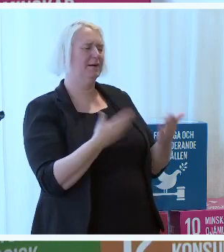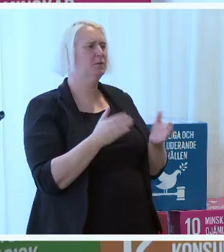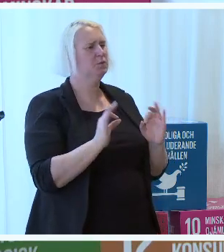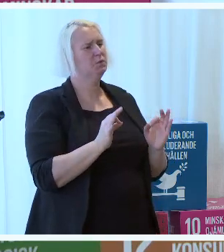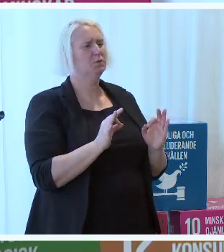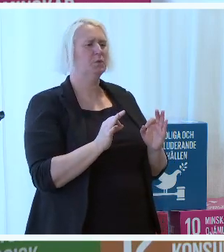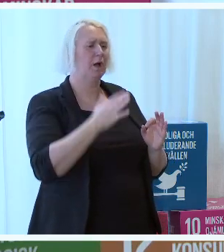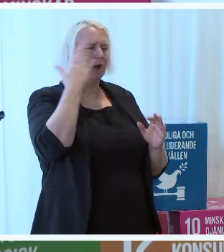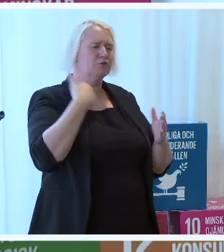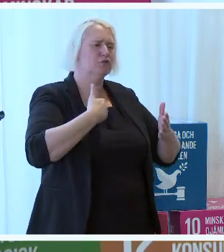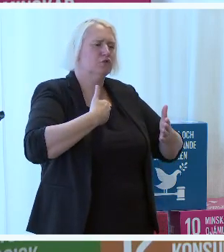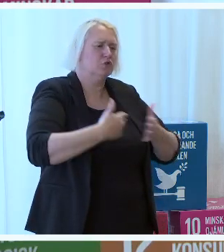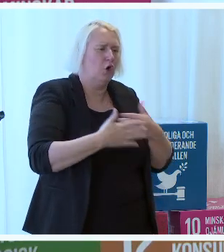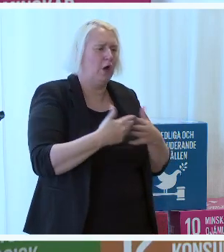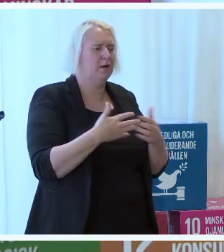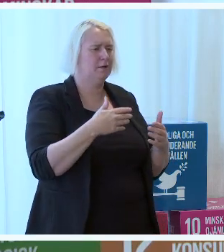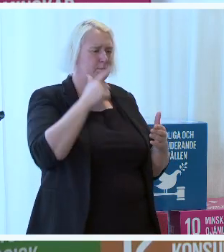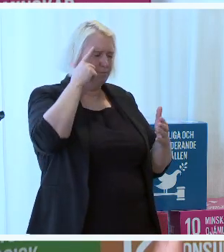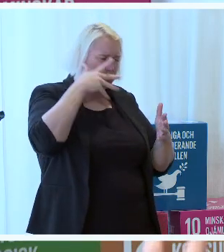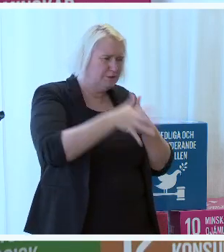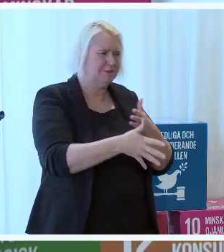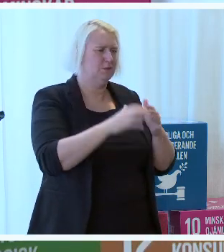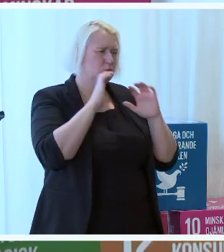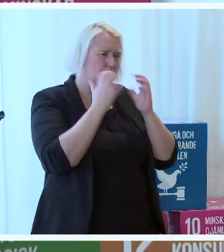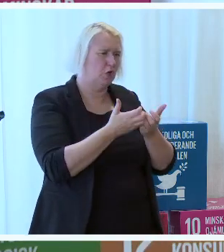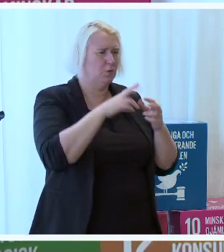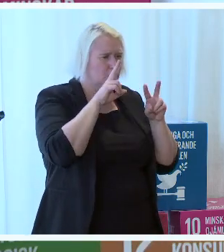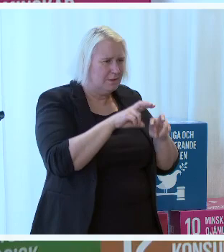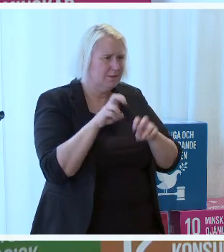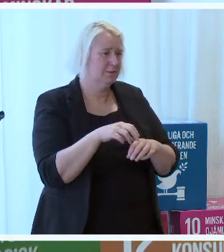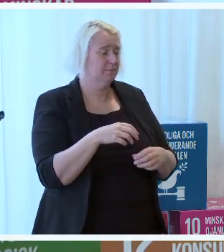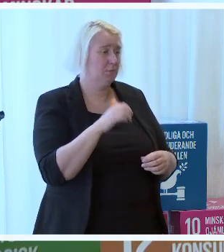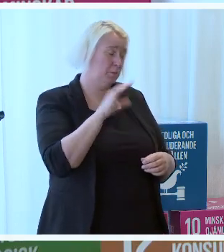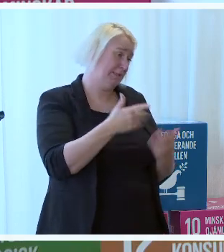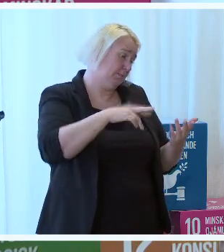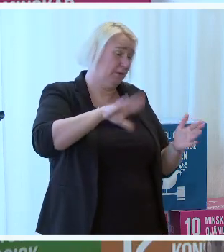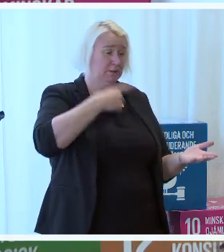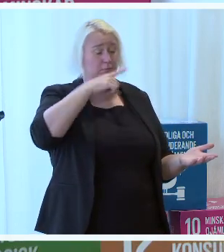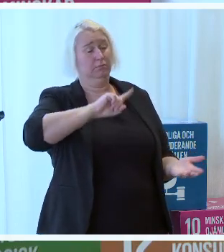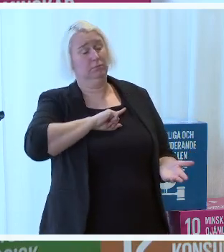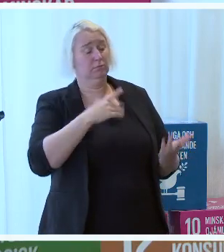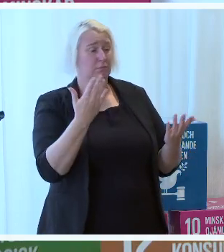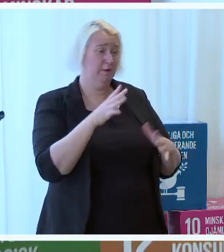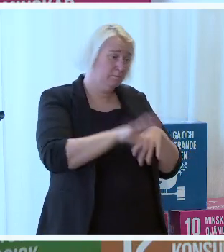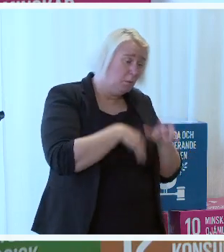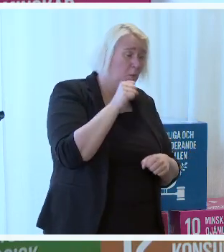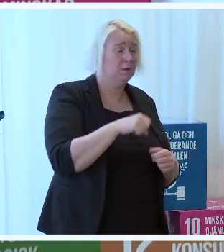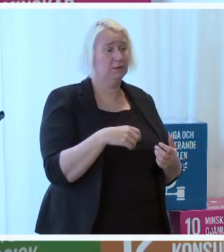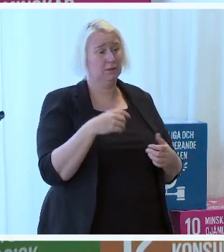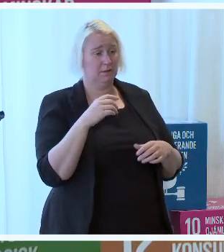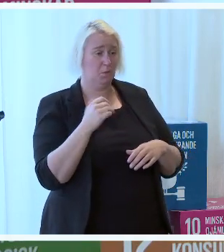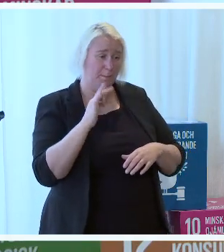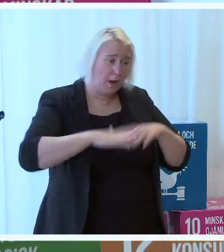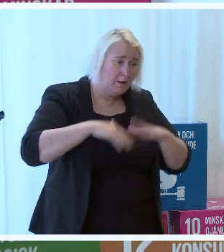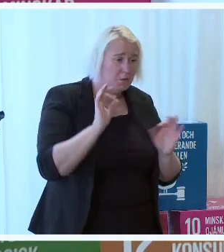psychosocial support for victims of gender-based violence. And in these villages, they're very small villages, And